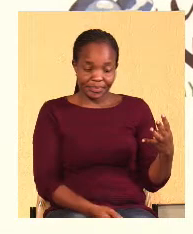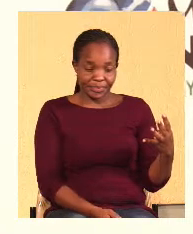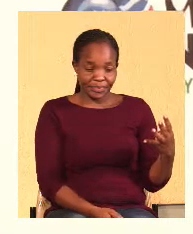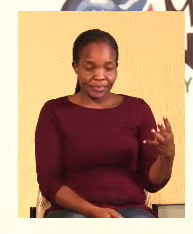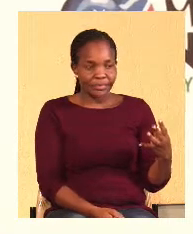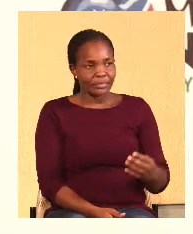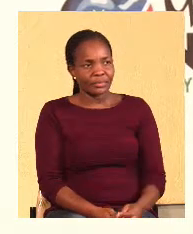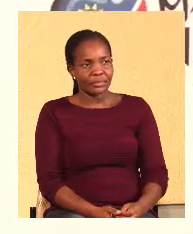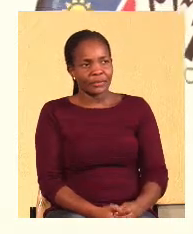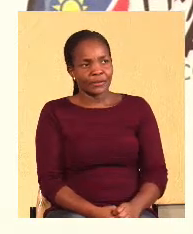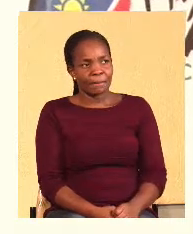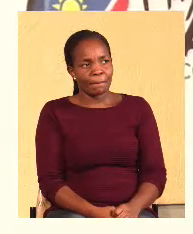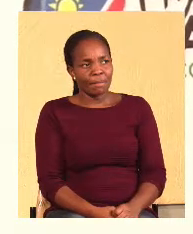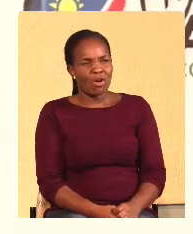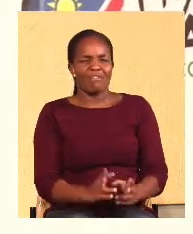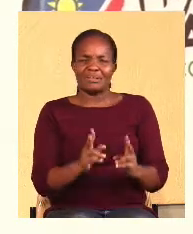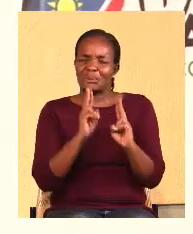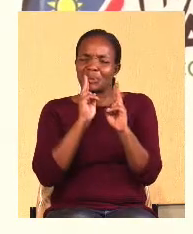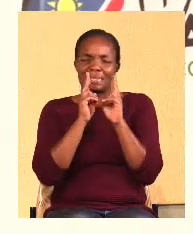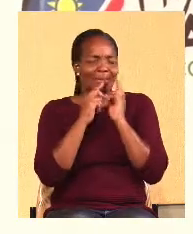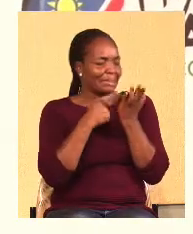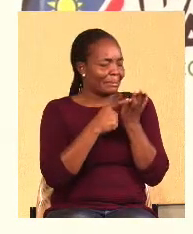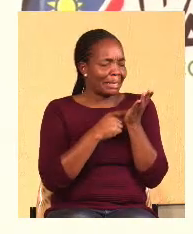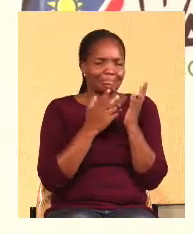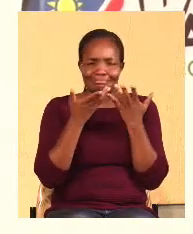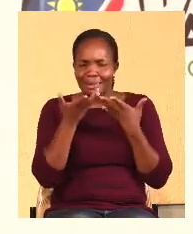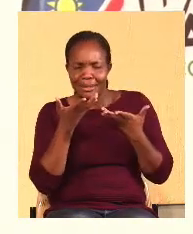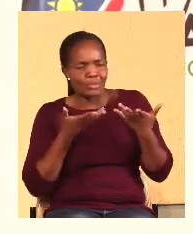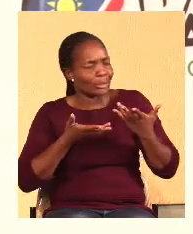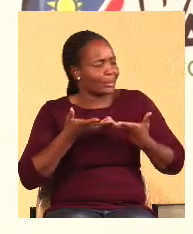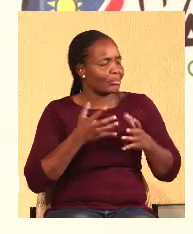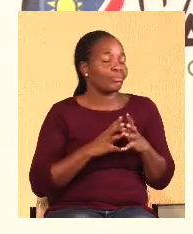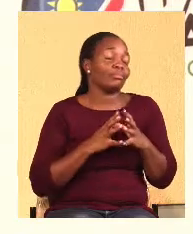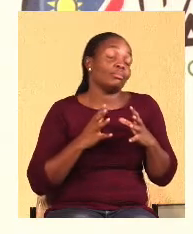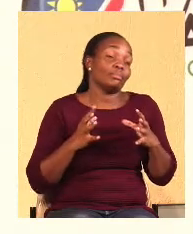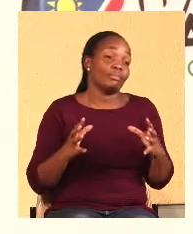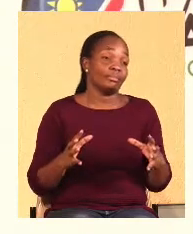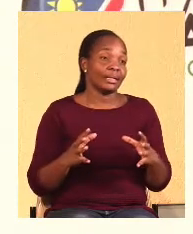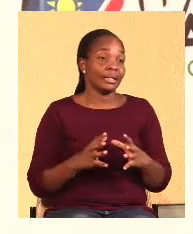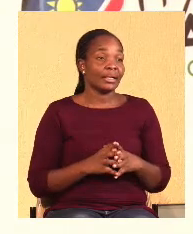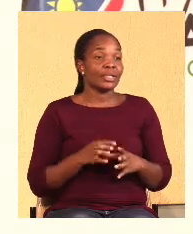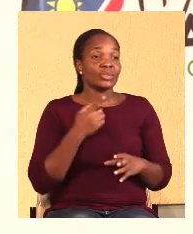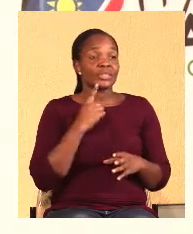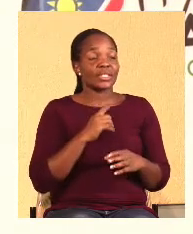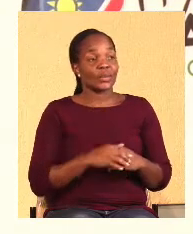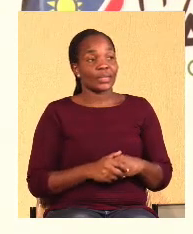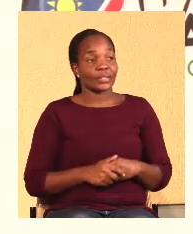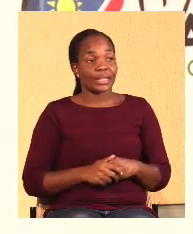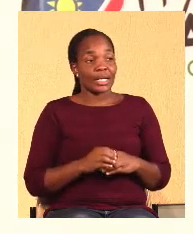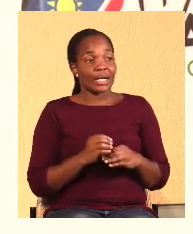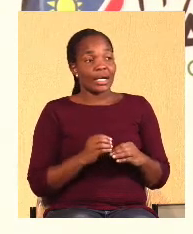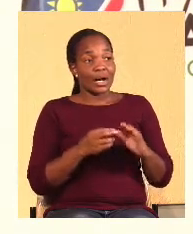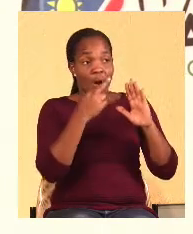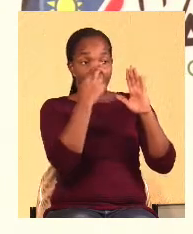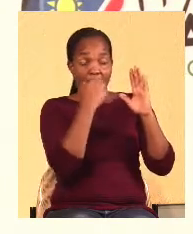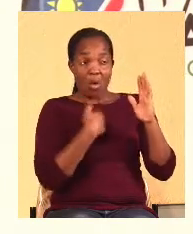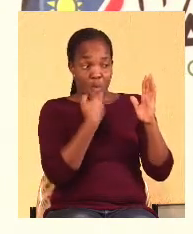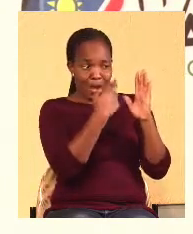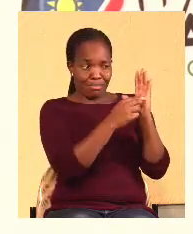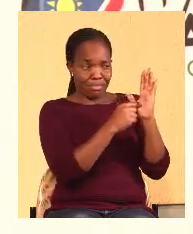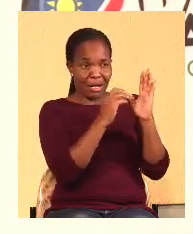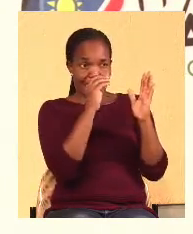there has been a lot of debates about whether the number that is provided in the regulations is realistic,